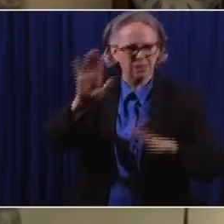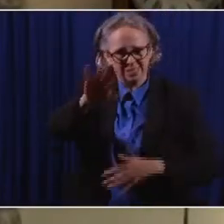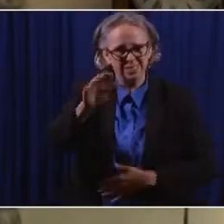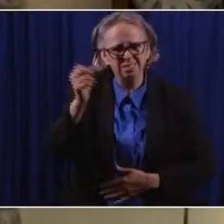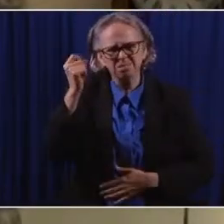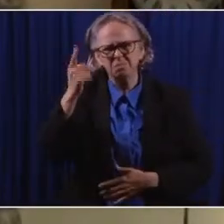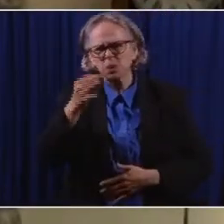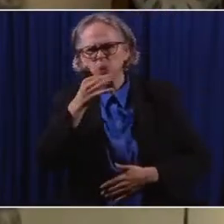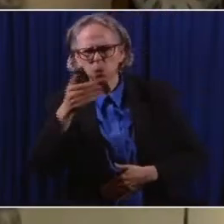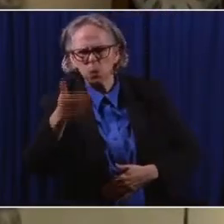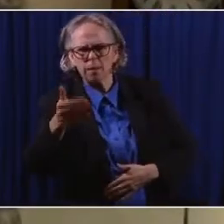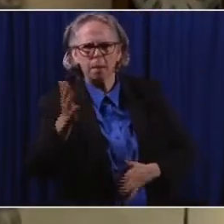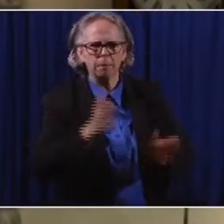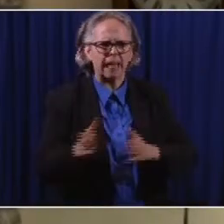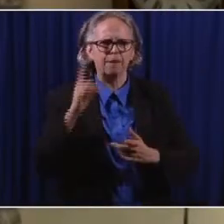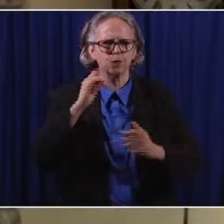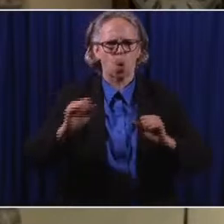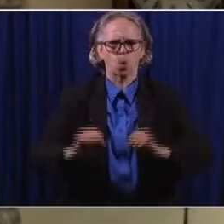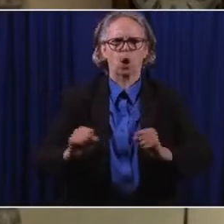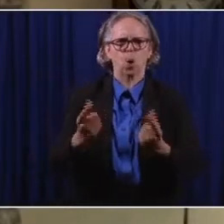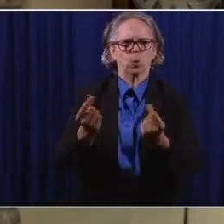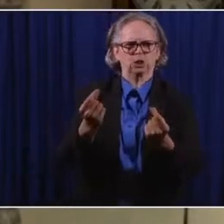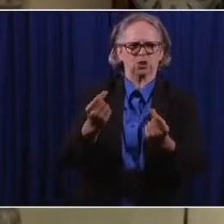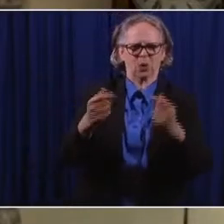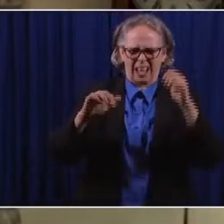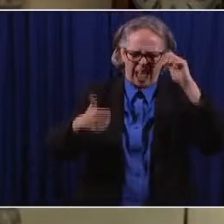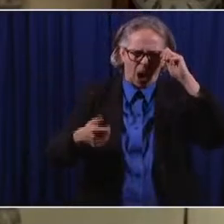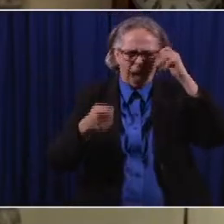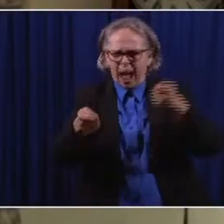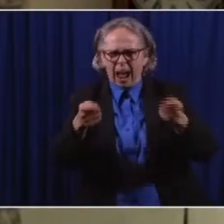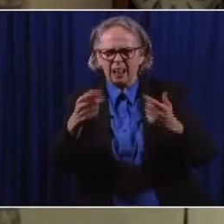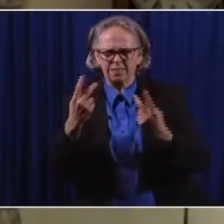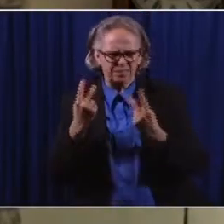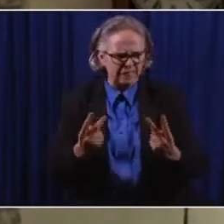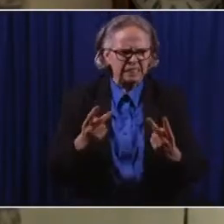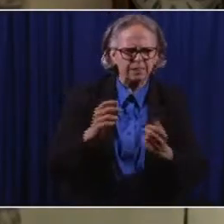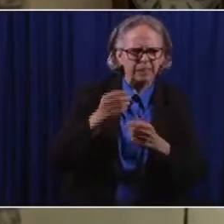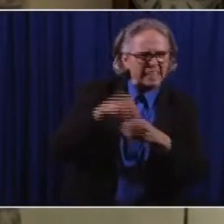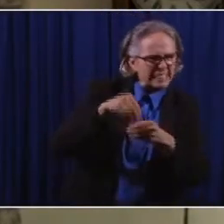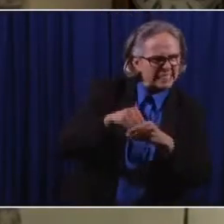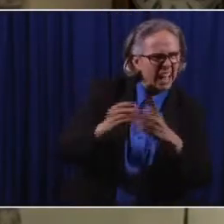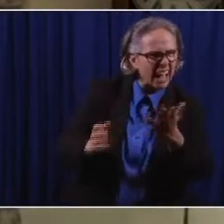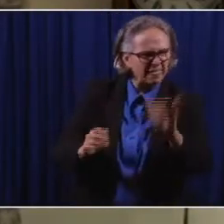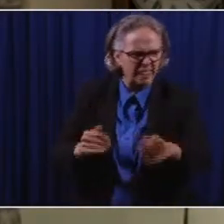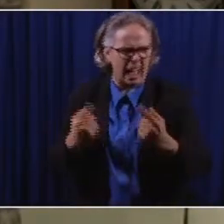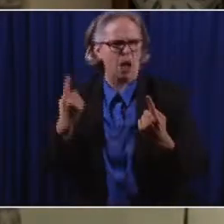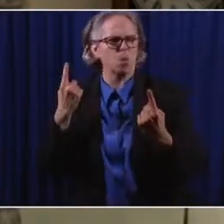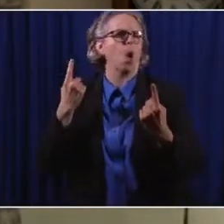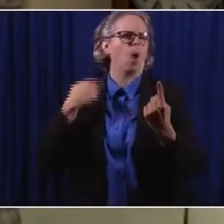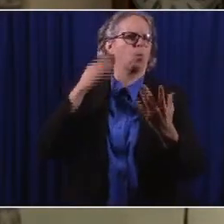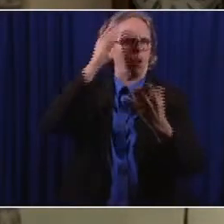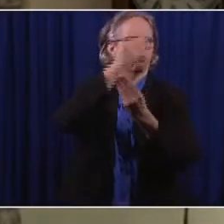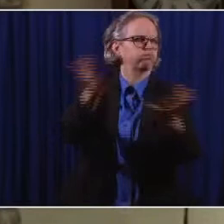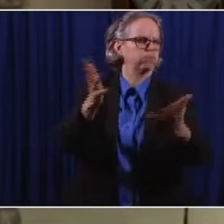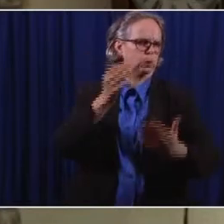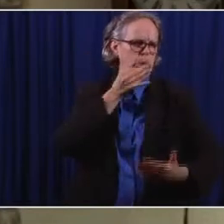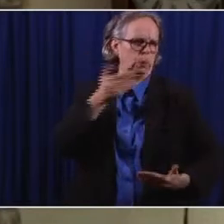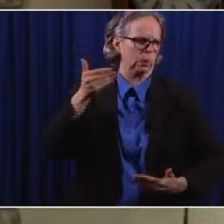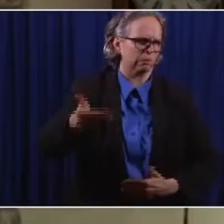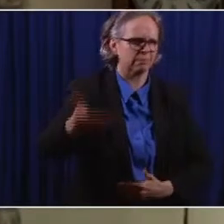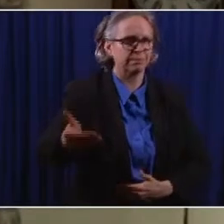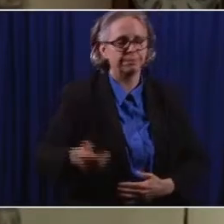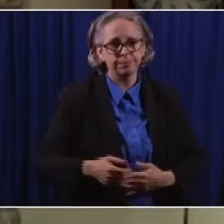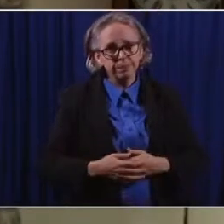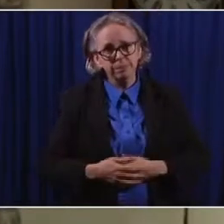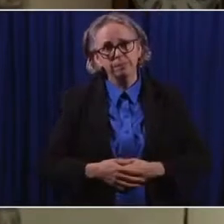or impossible, and how we'll be able to, we hope, carefully move that in. In the long run, the more